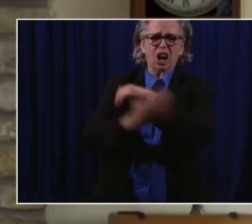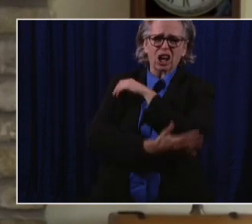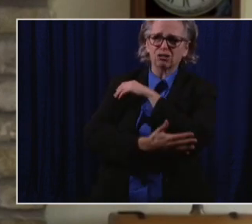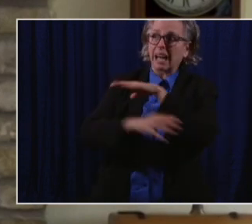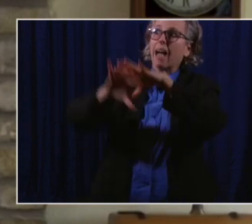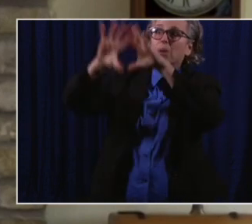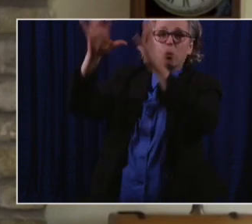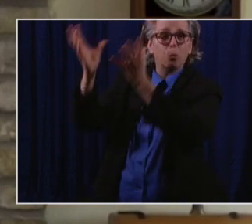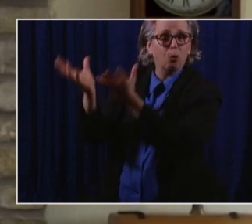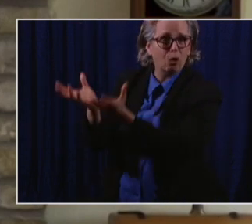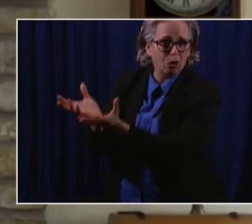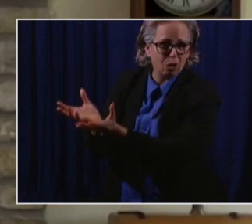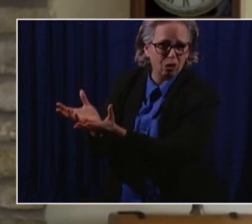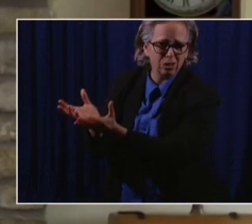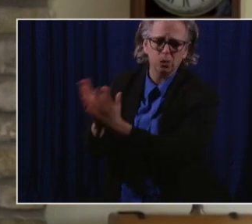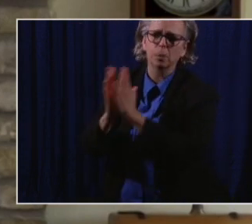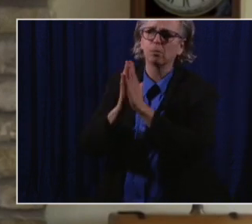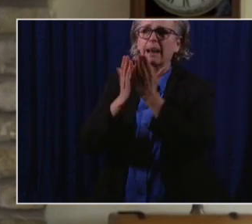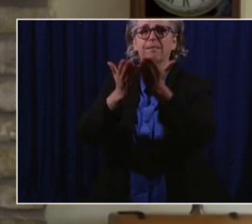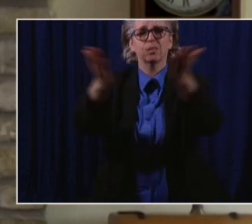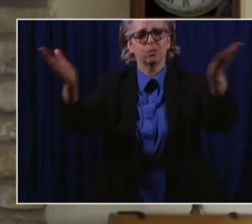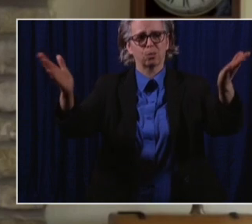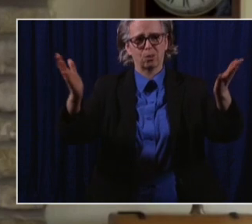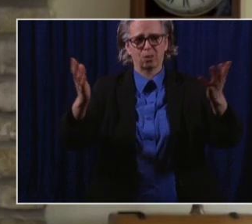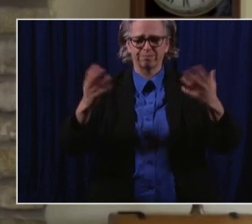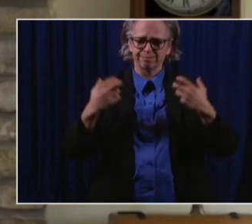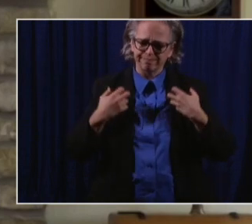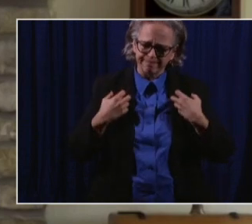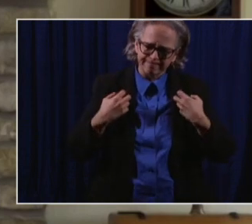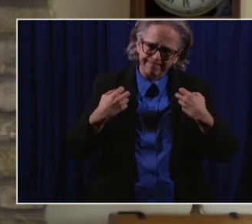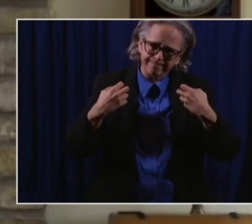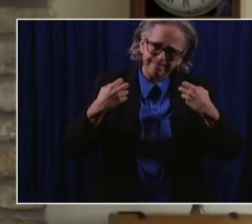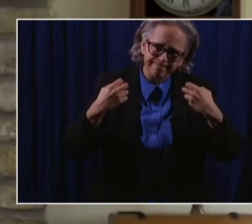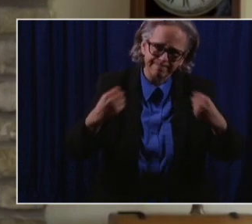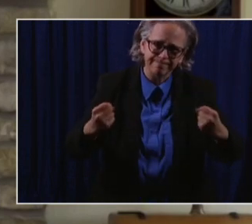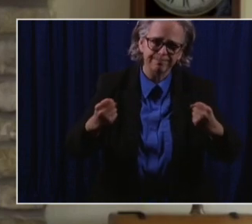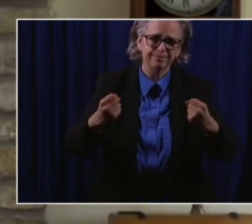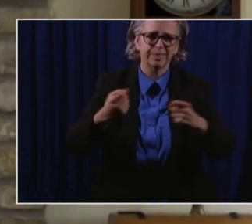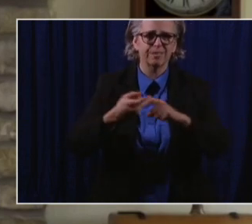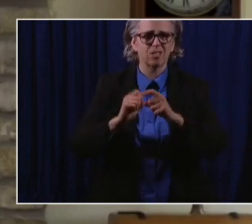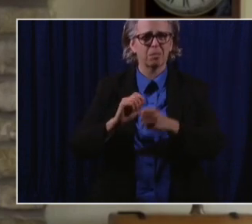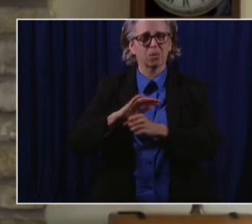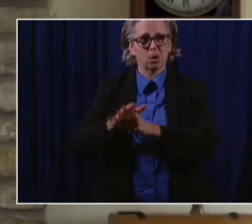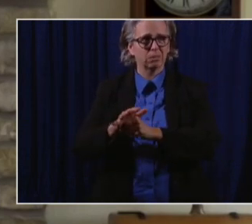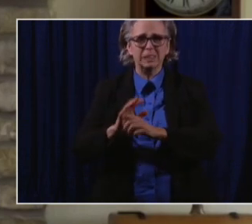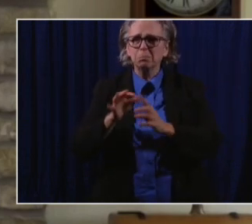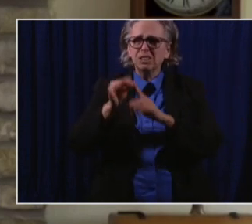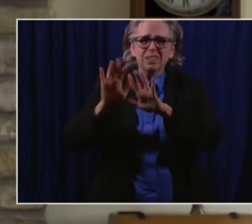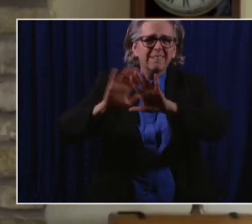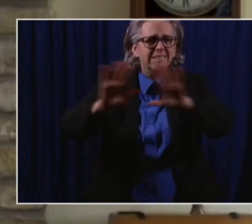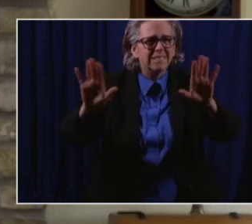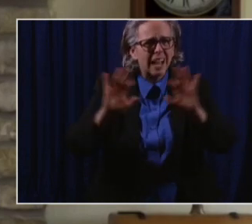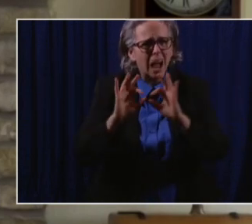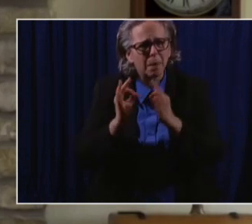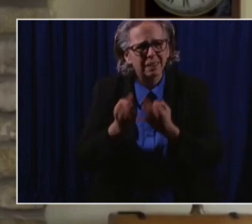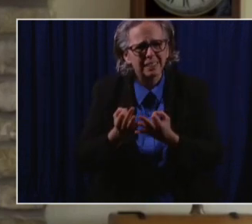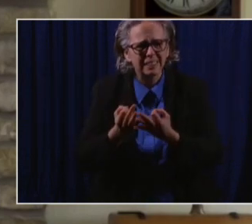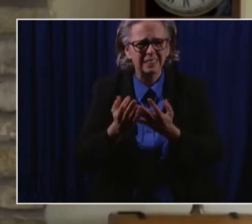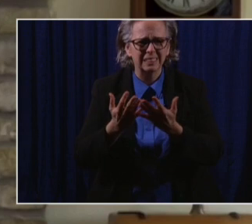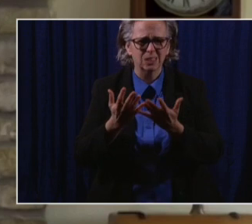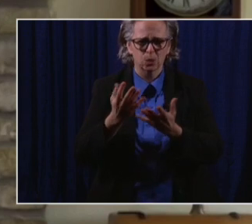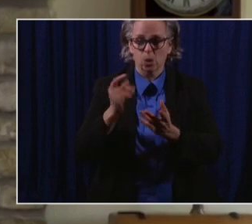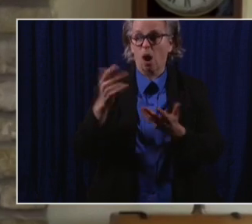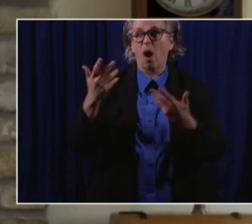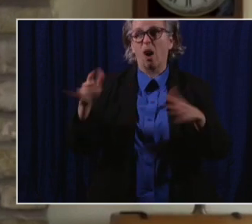virus. We also pray for the families of those who have lost someone to